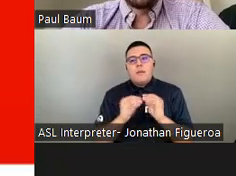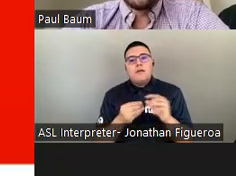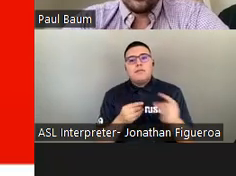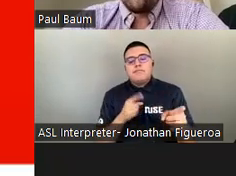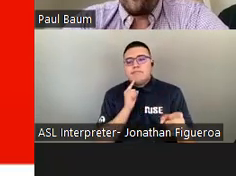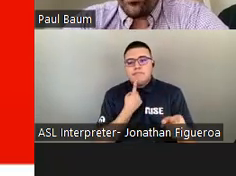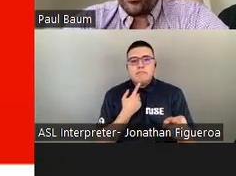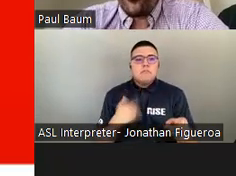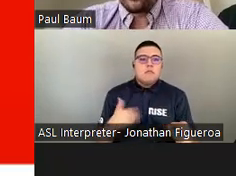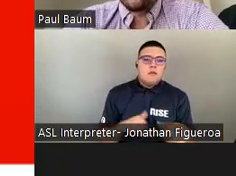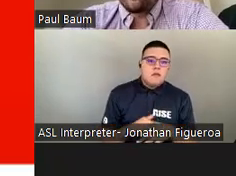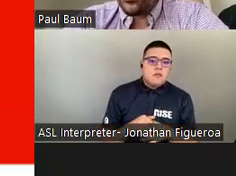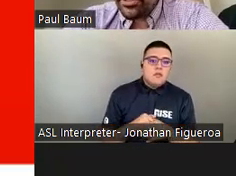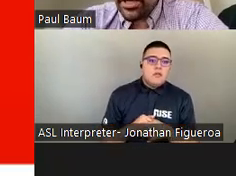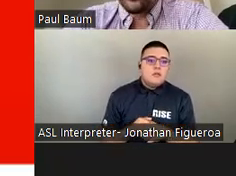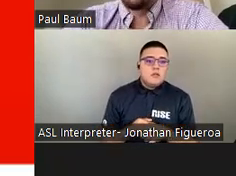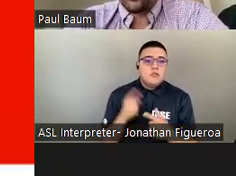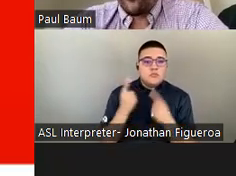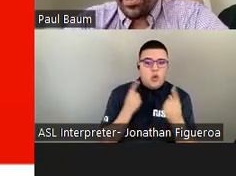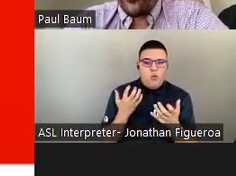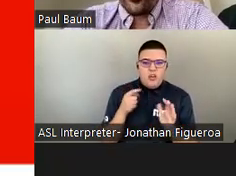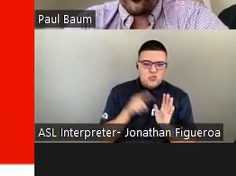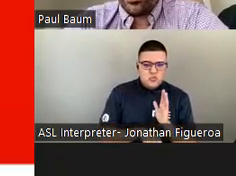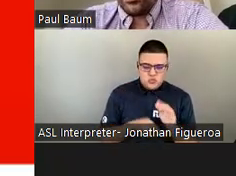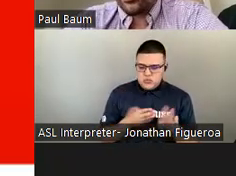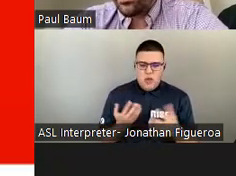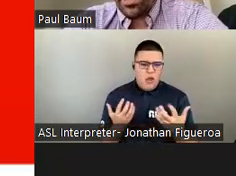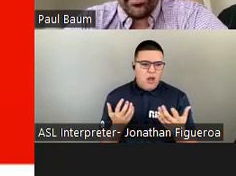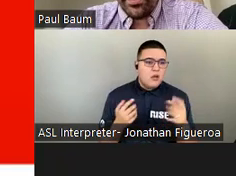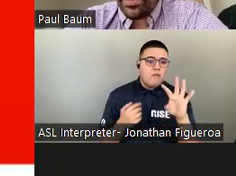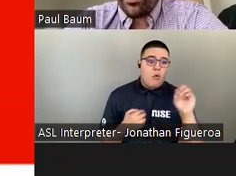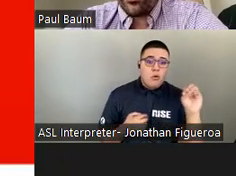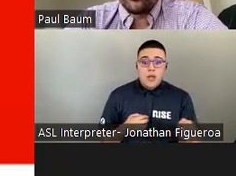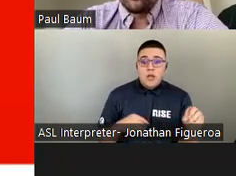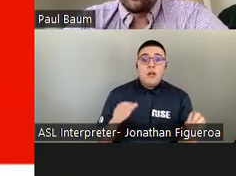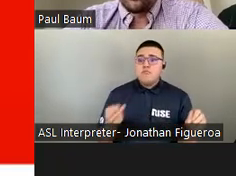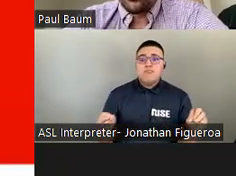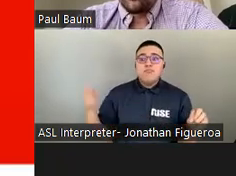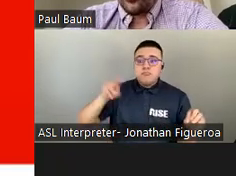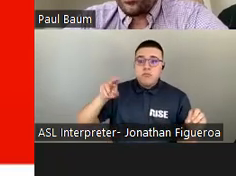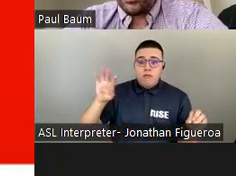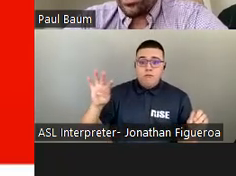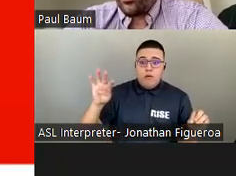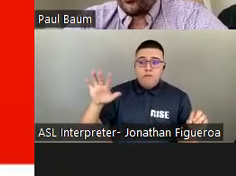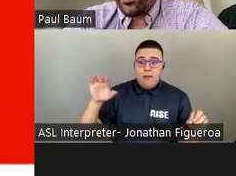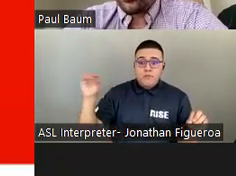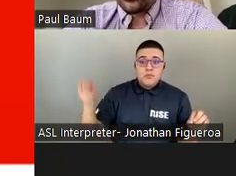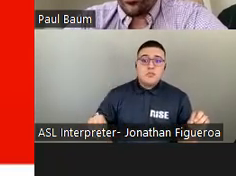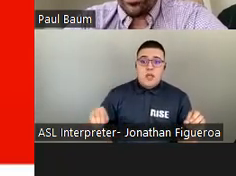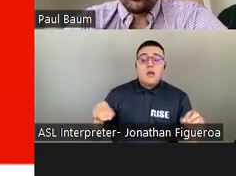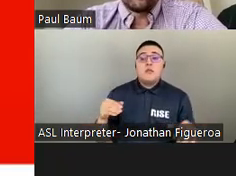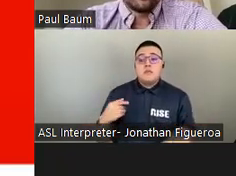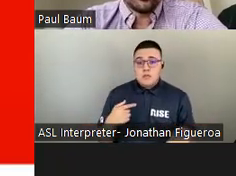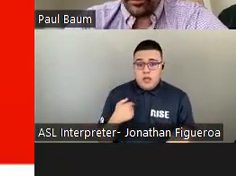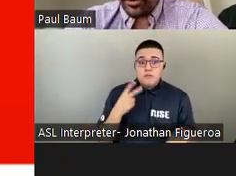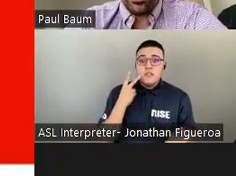Considered suicide, 40, 42, and then jumped to 45. That trend line is not going down. I've seen higher numbers as